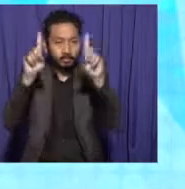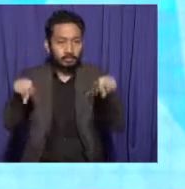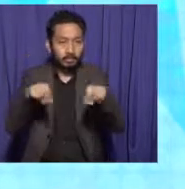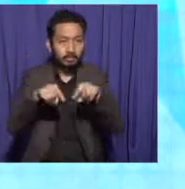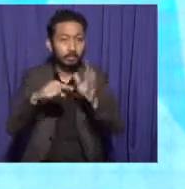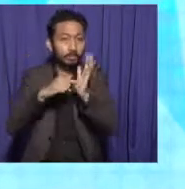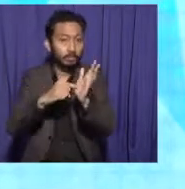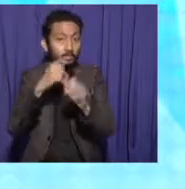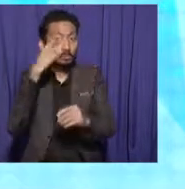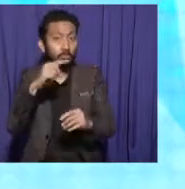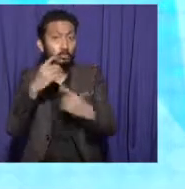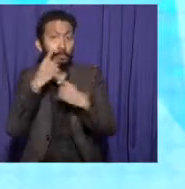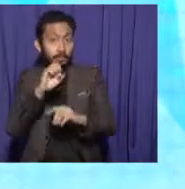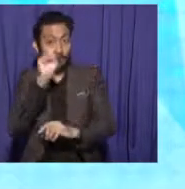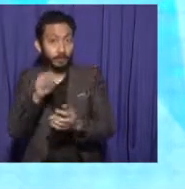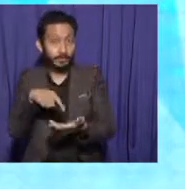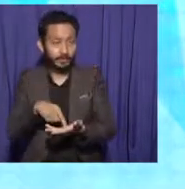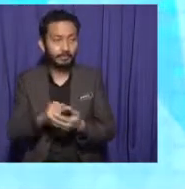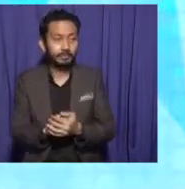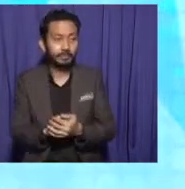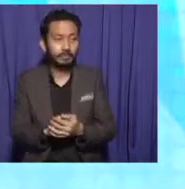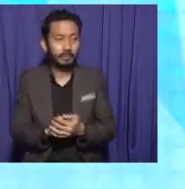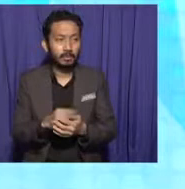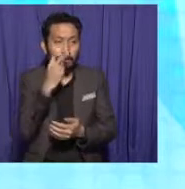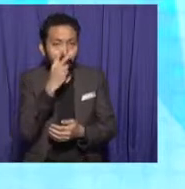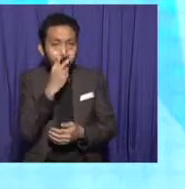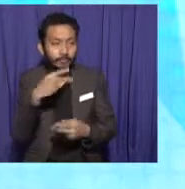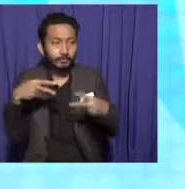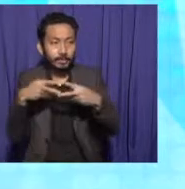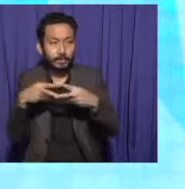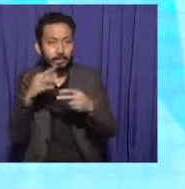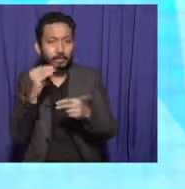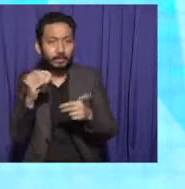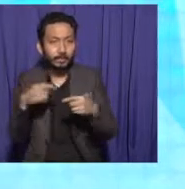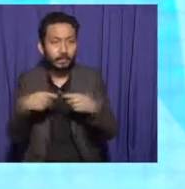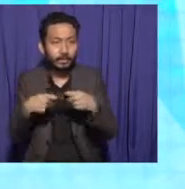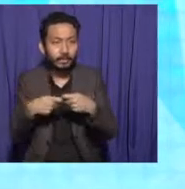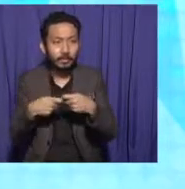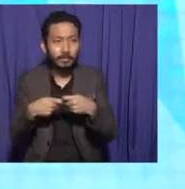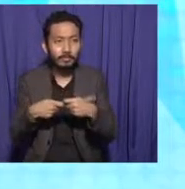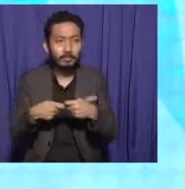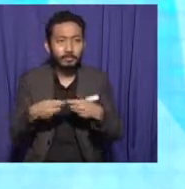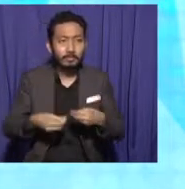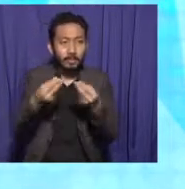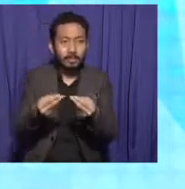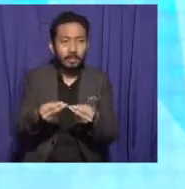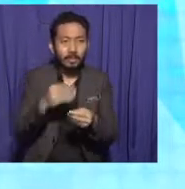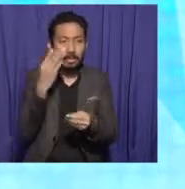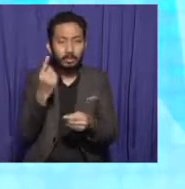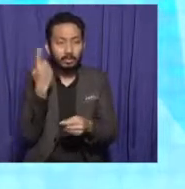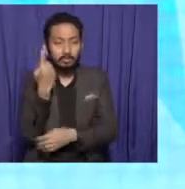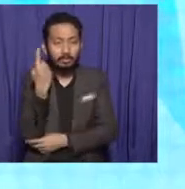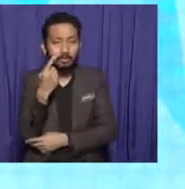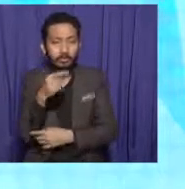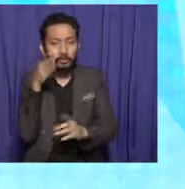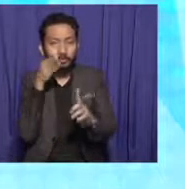question. Note that the voltage and current supply are always assumed to be RMS values. Suppose R is